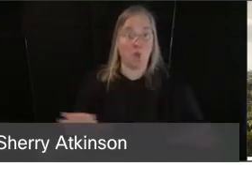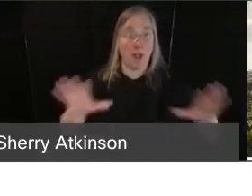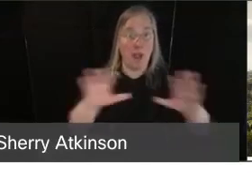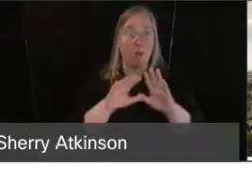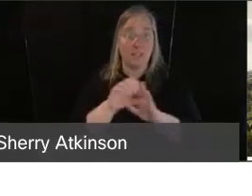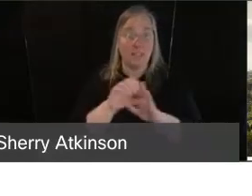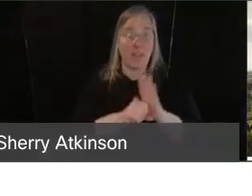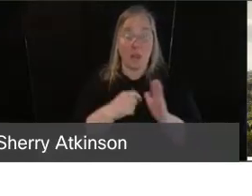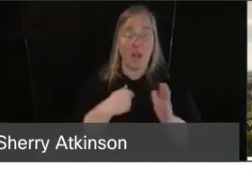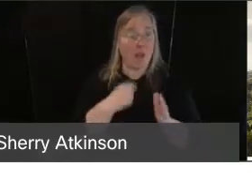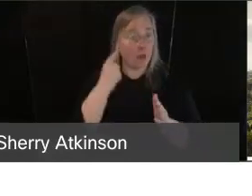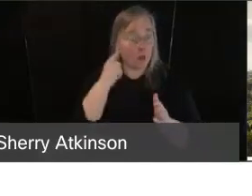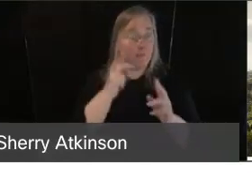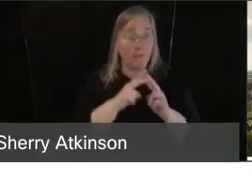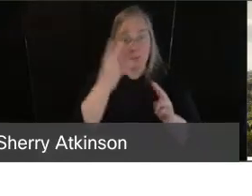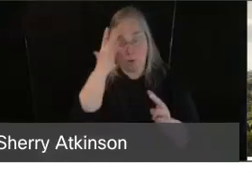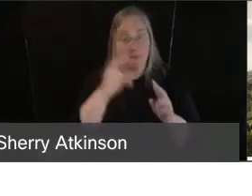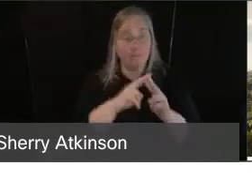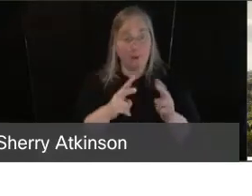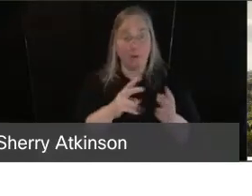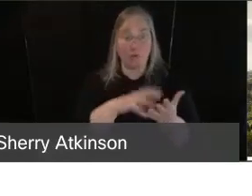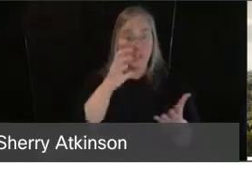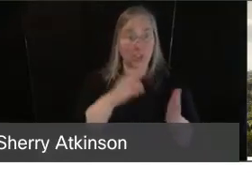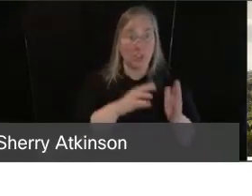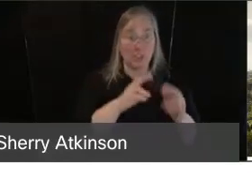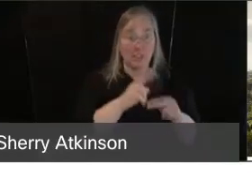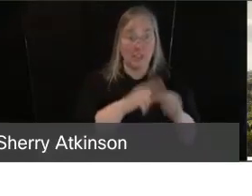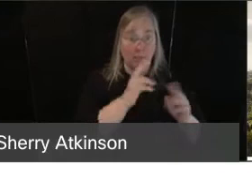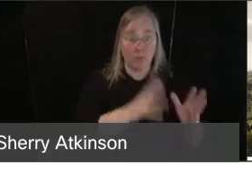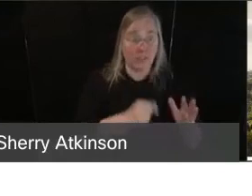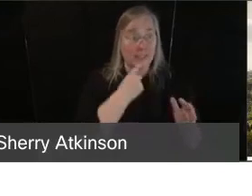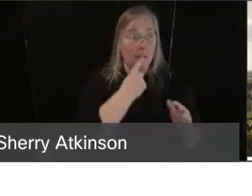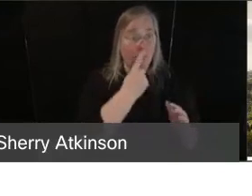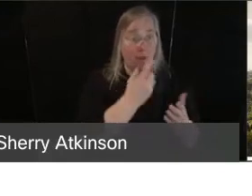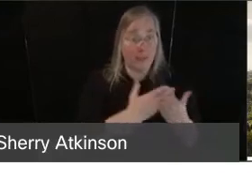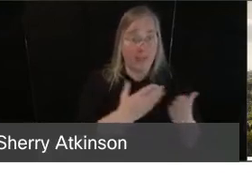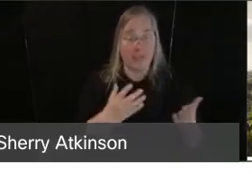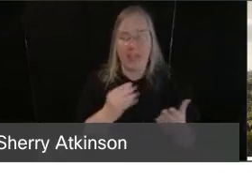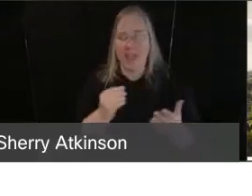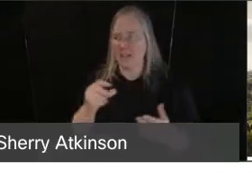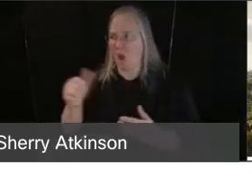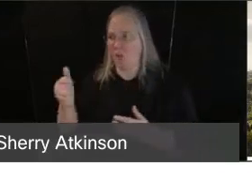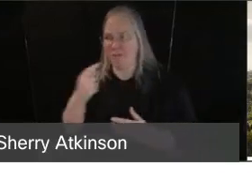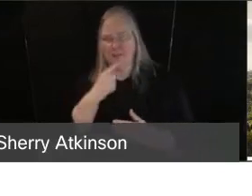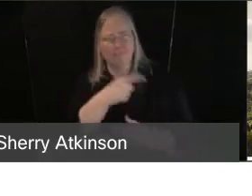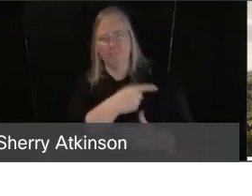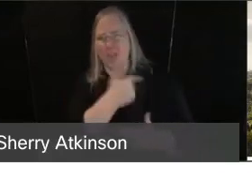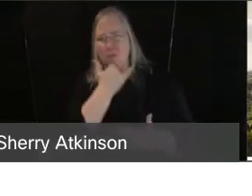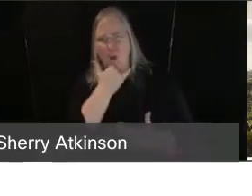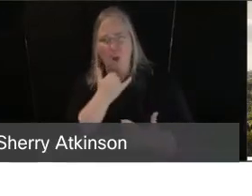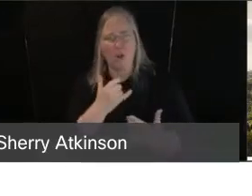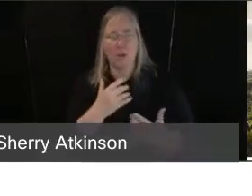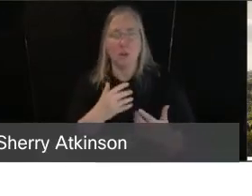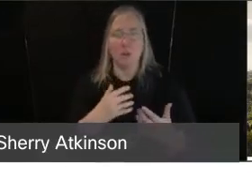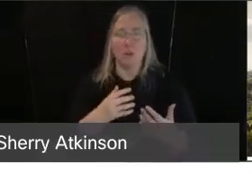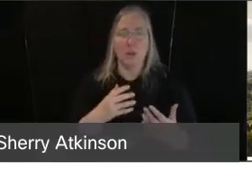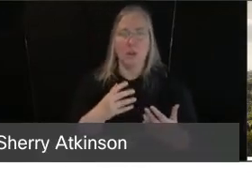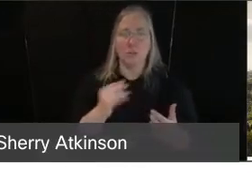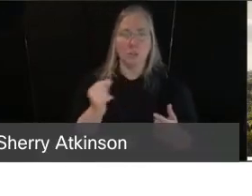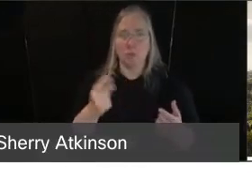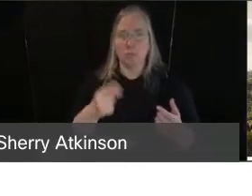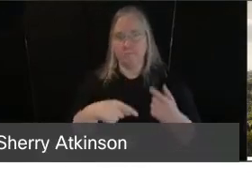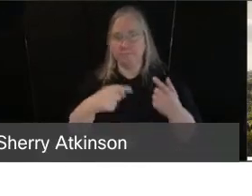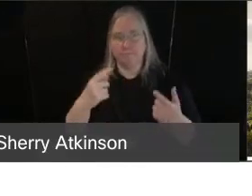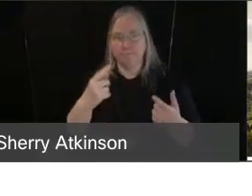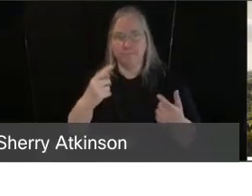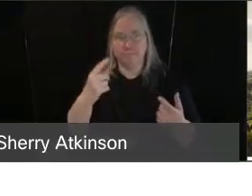rich developers say one thing and another one say that he's wrong or she's wrong, and there's others. But I think there's going to be a couple